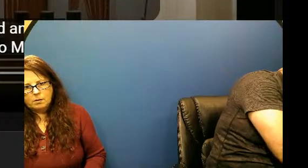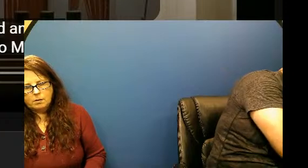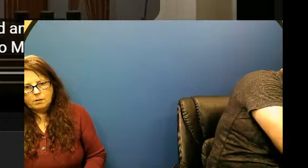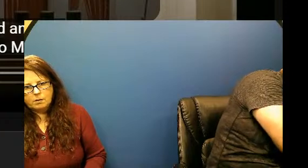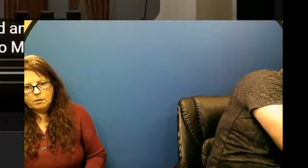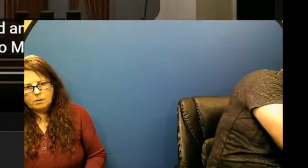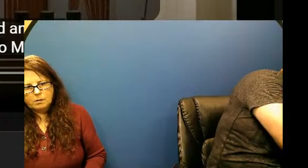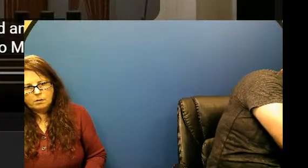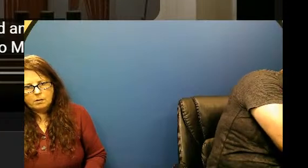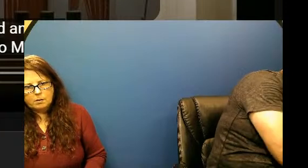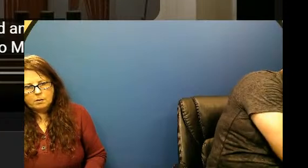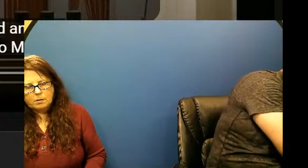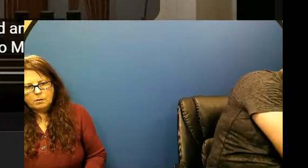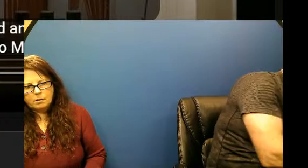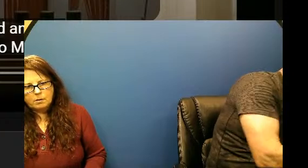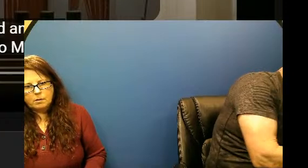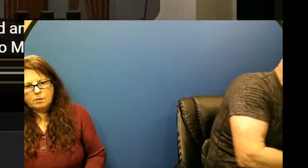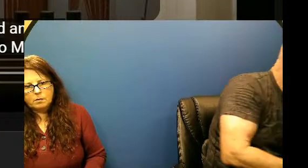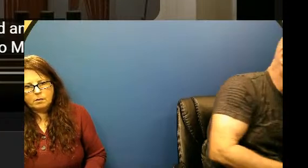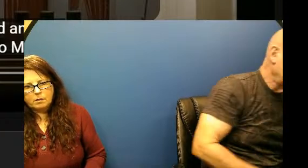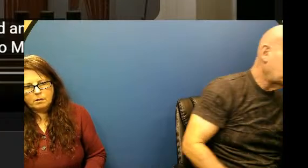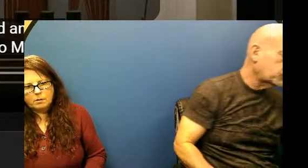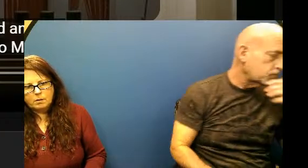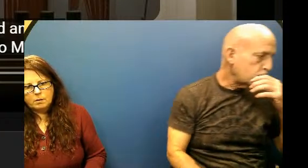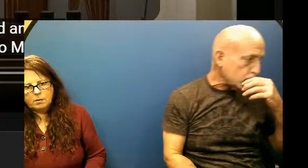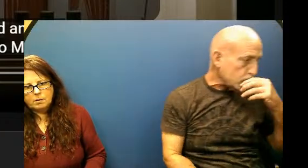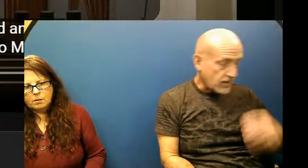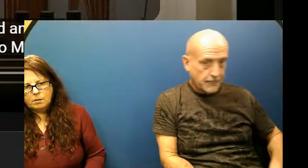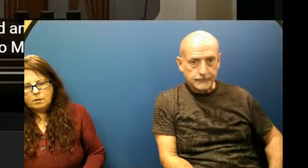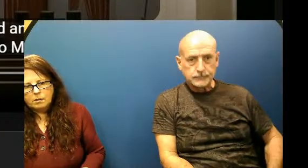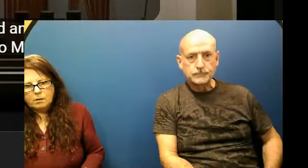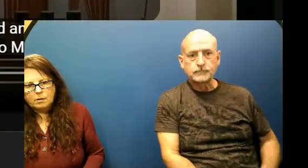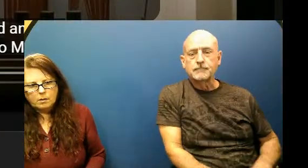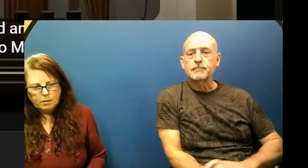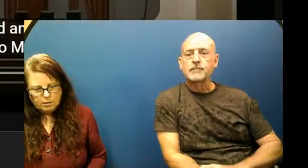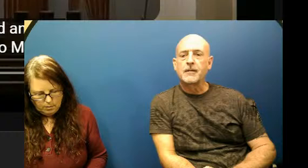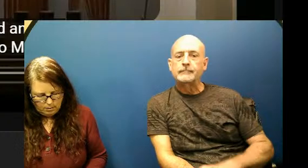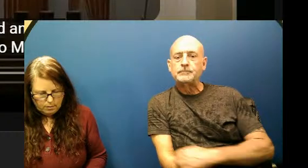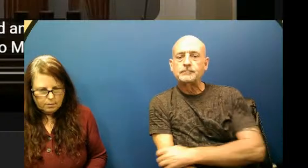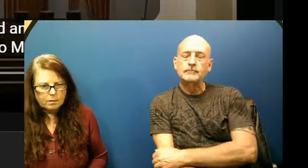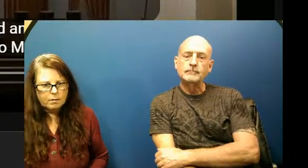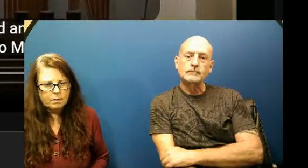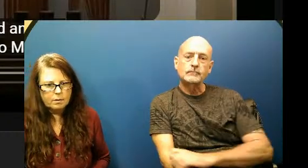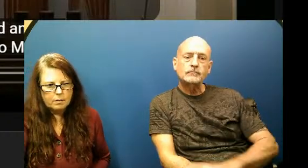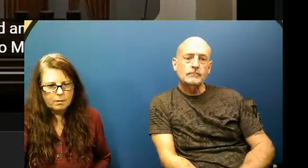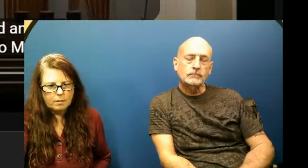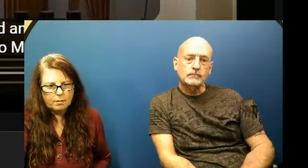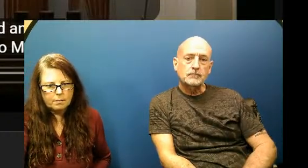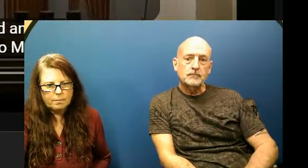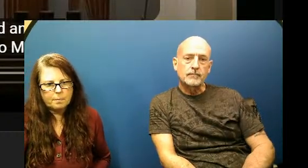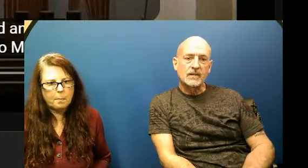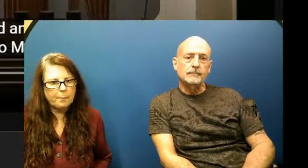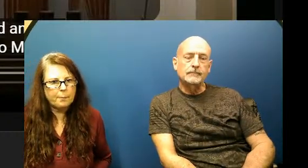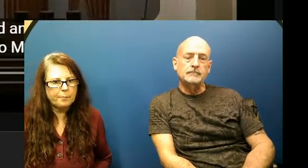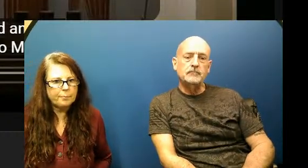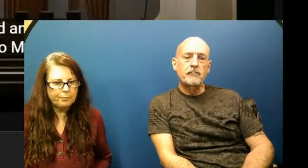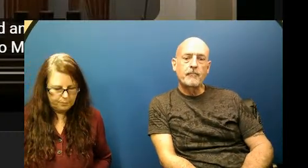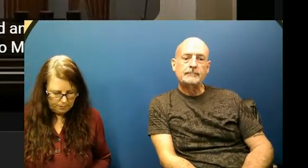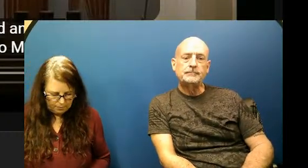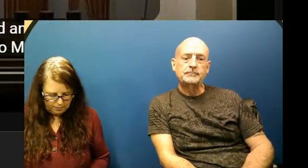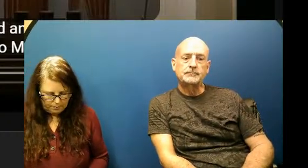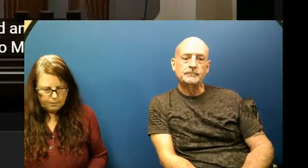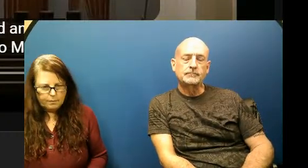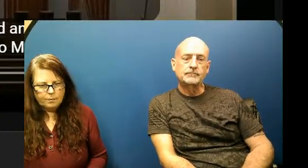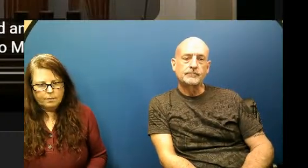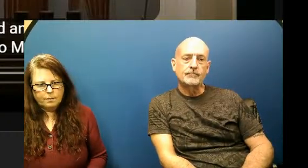is that China could come in and pressure TikTok through ByteDance to TikTok to alter that mix